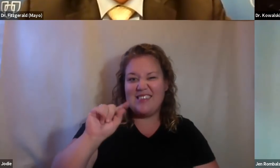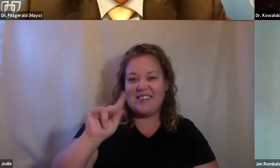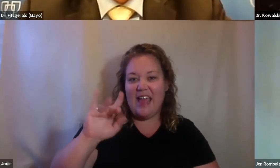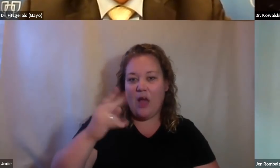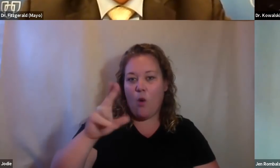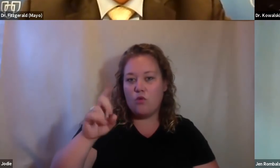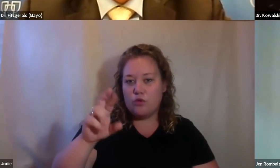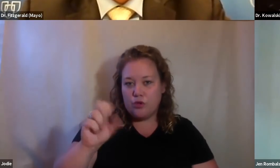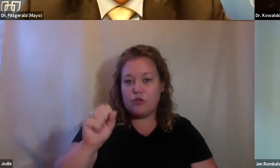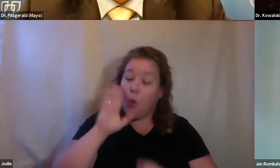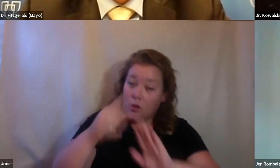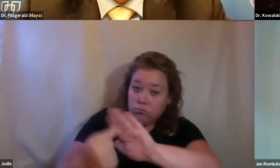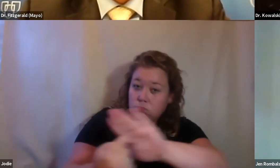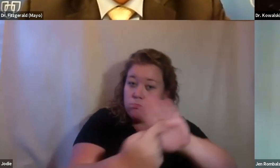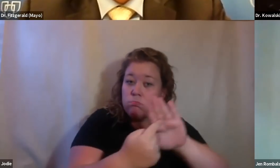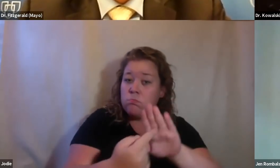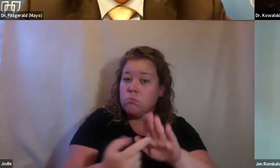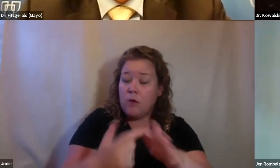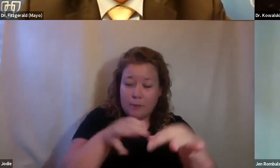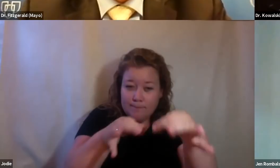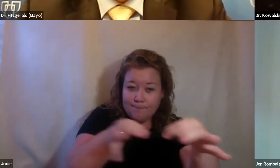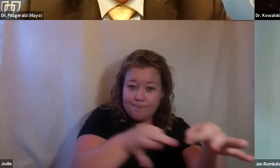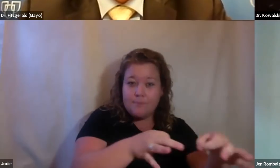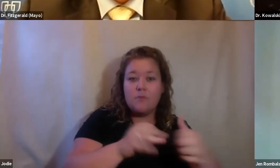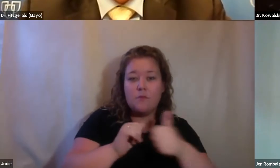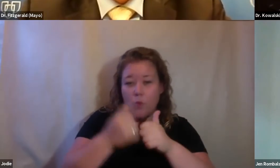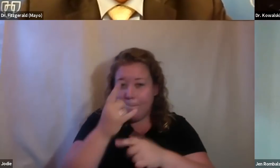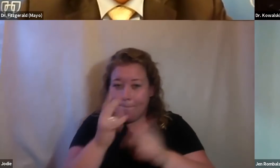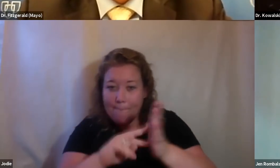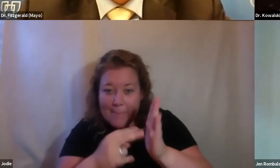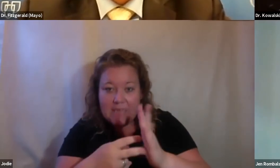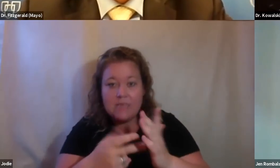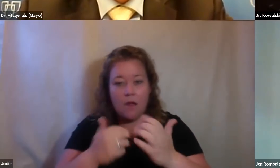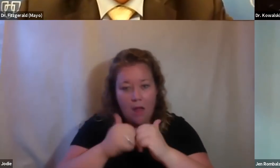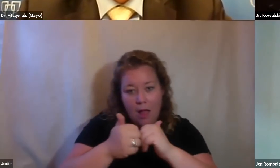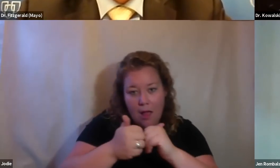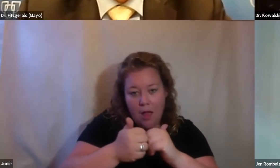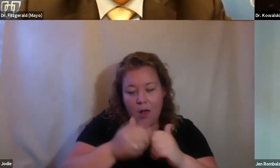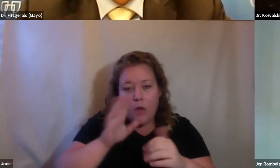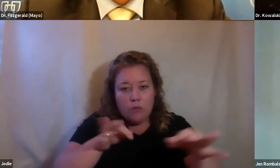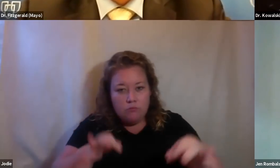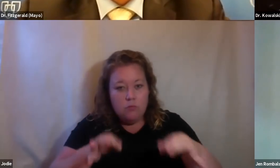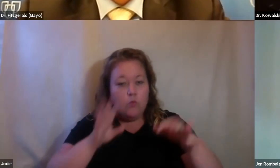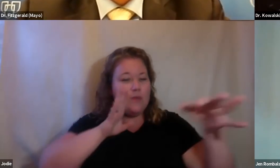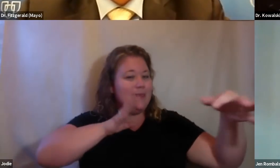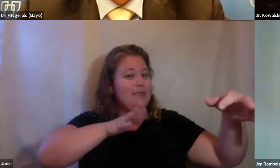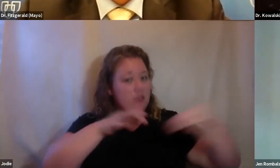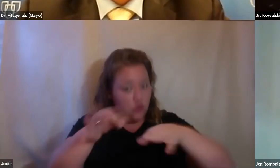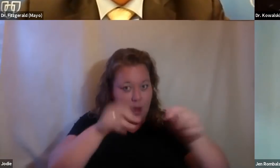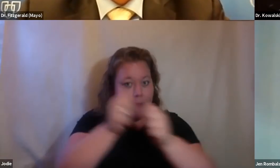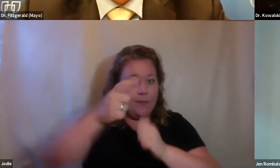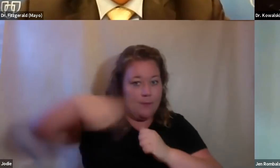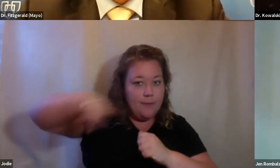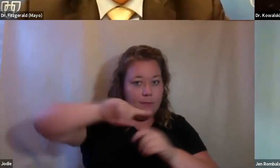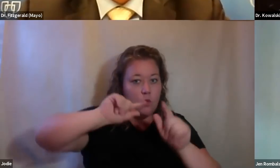the recommendations. If there are any changes, like to the thresholds or to the metrics, we can describe that to that group. We can